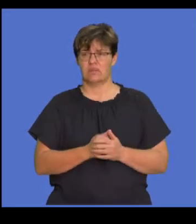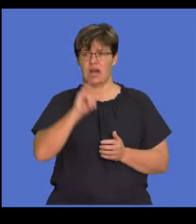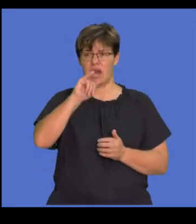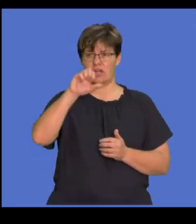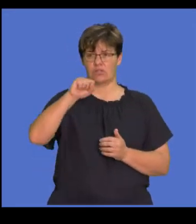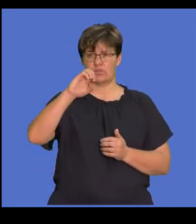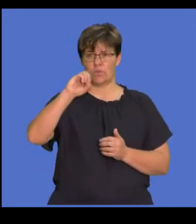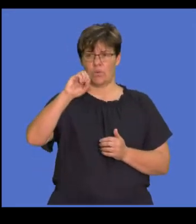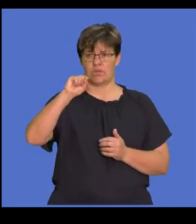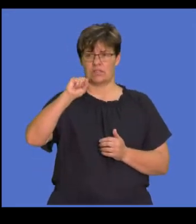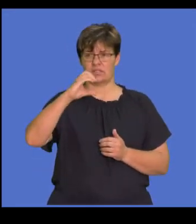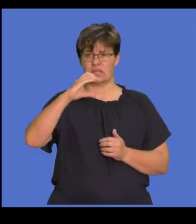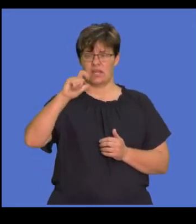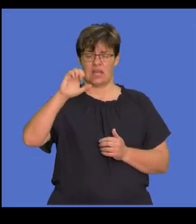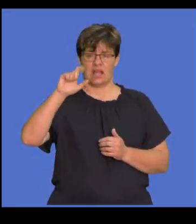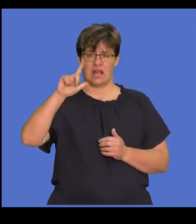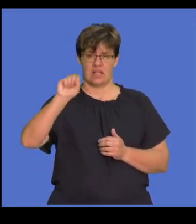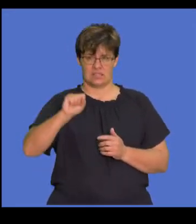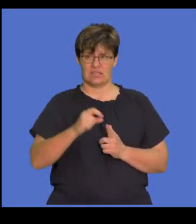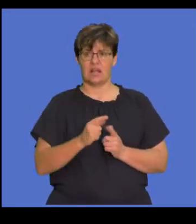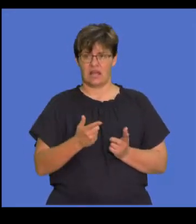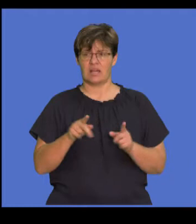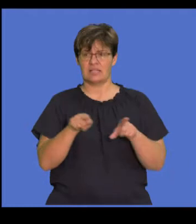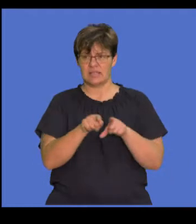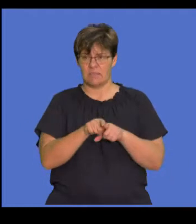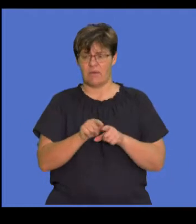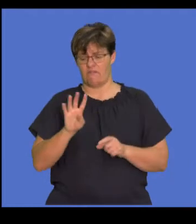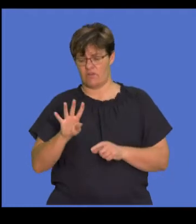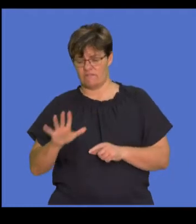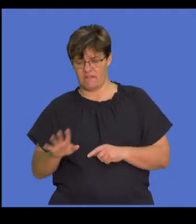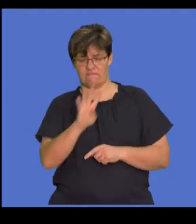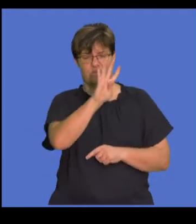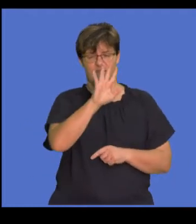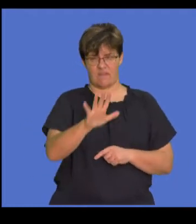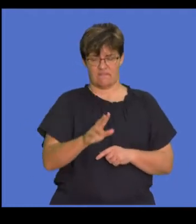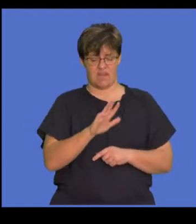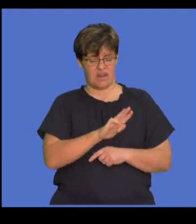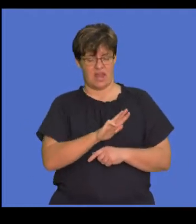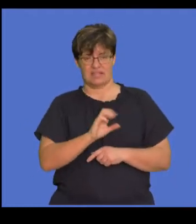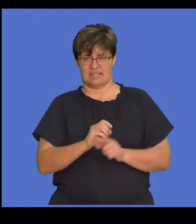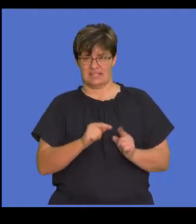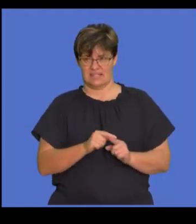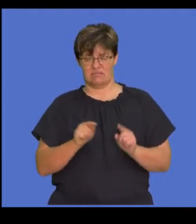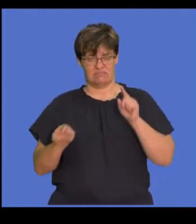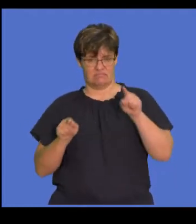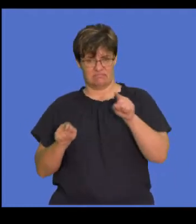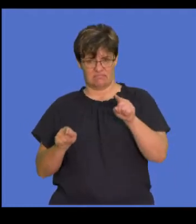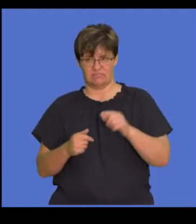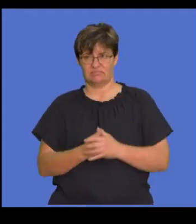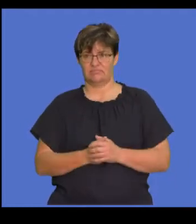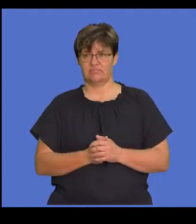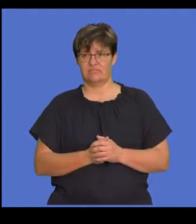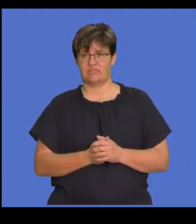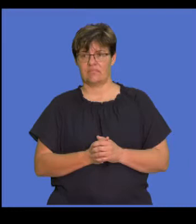has 2 sides that are equal. I'm sure you are familiar with that. It also has the angles that are equal.